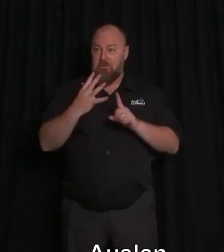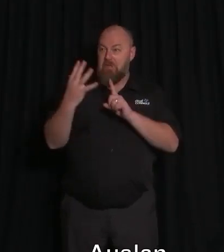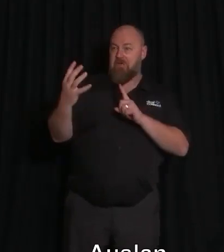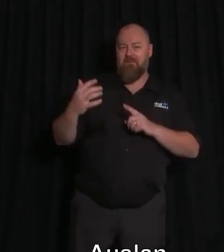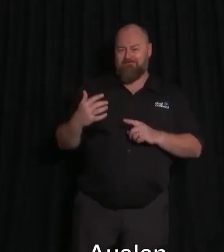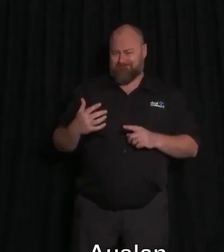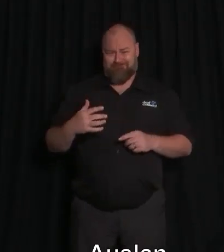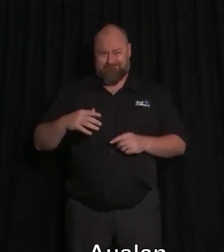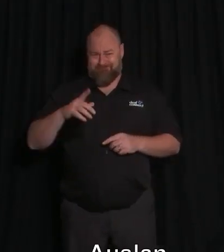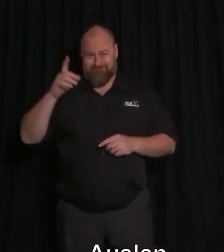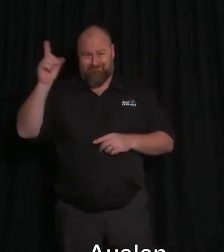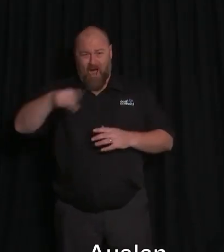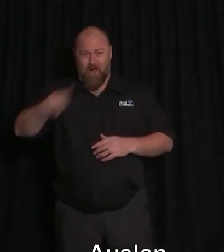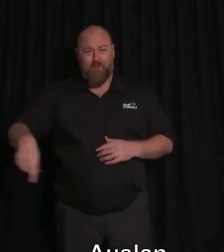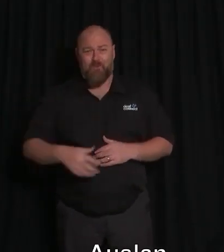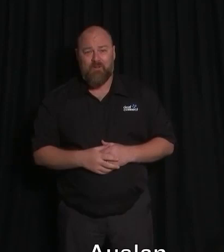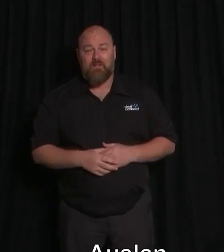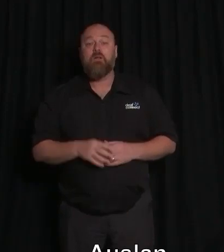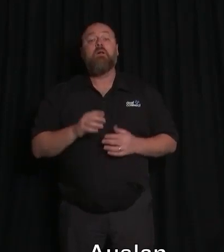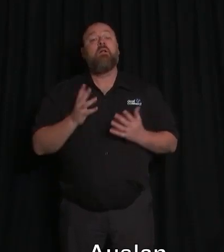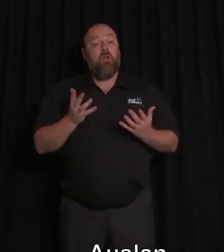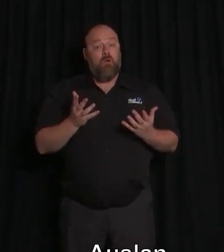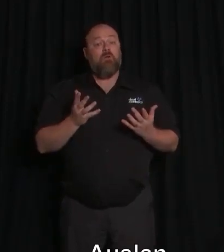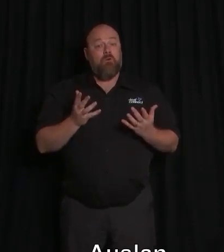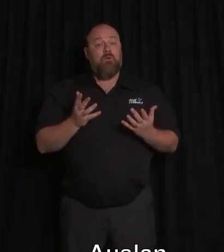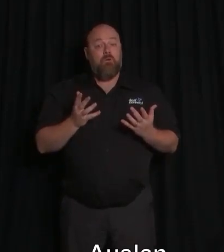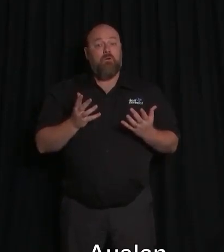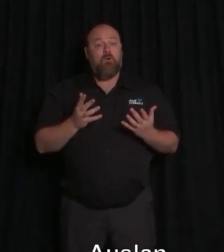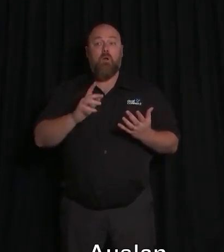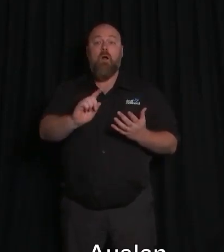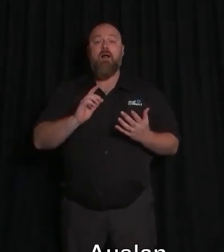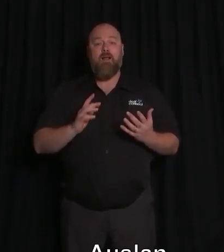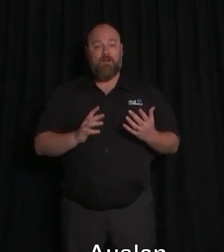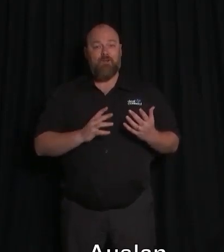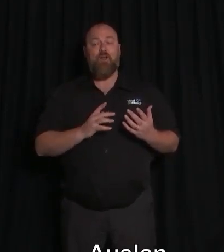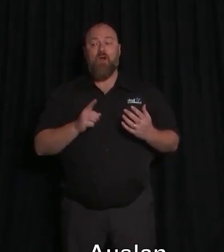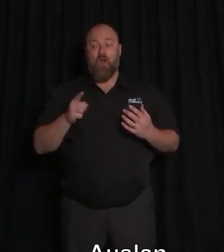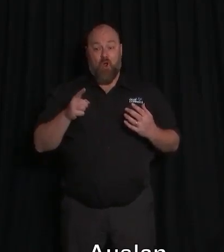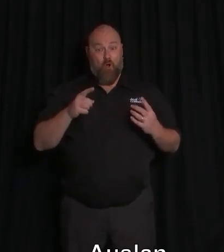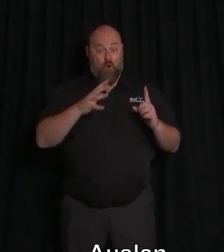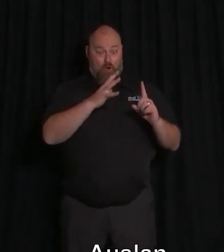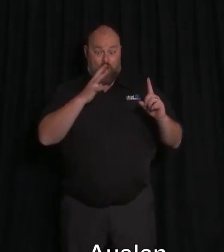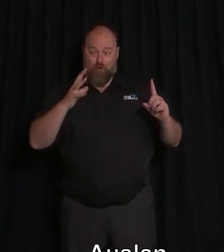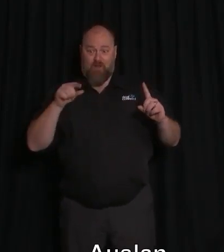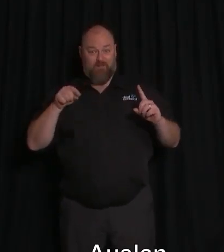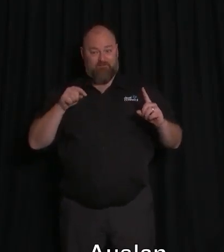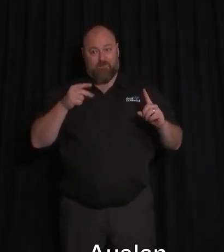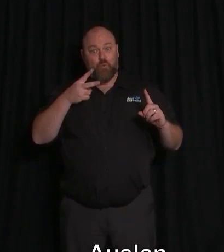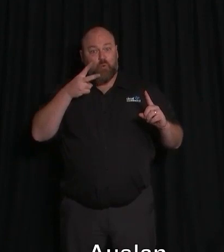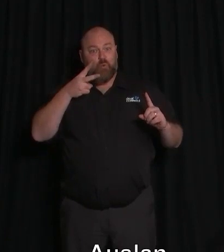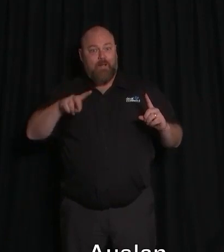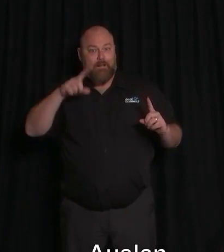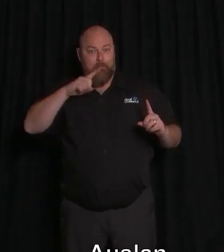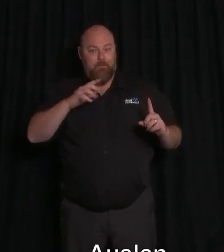me." And extraordinarily, this group of 20 highly politically conscious,